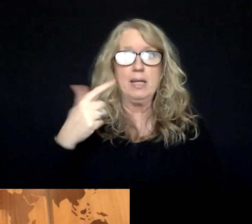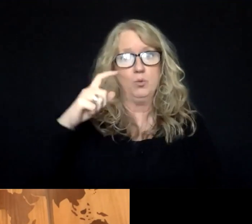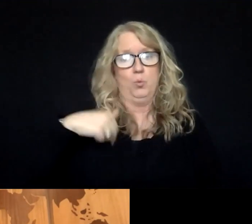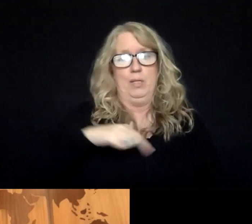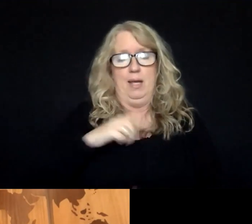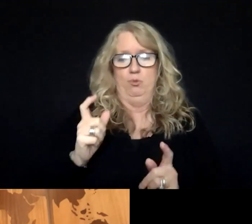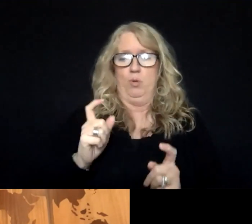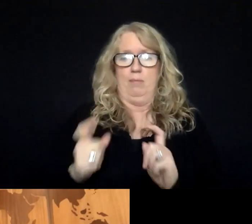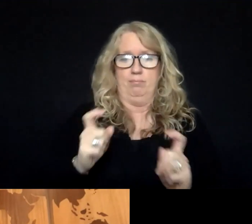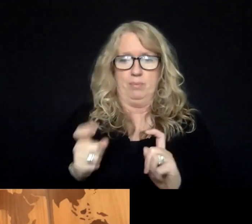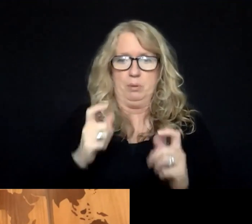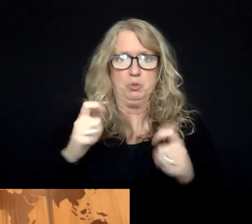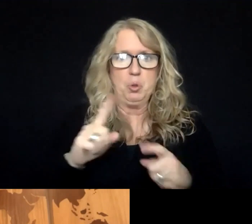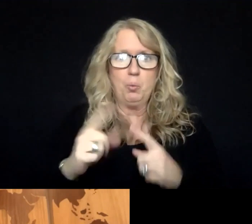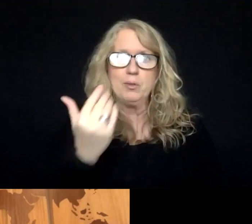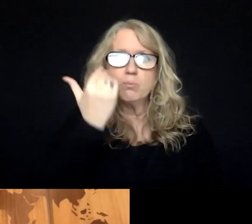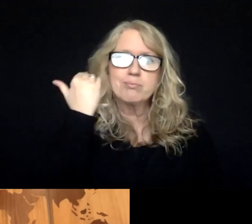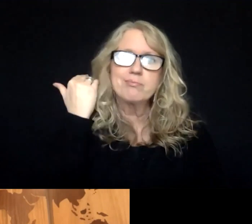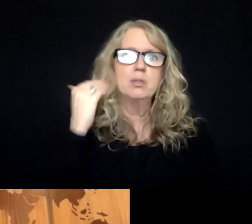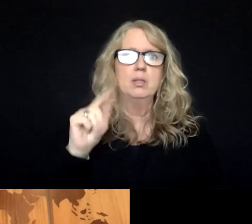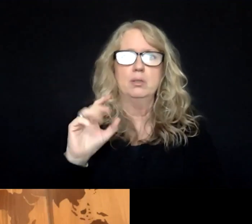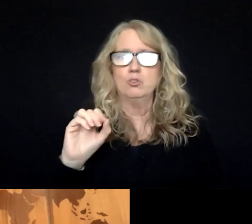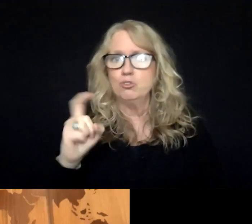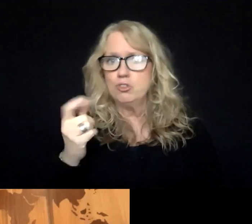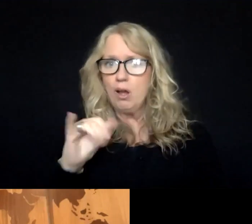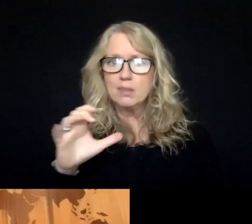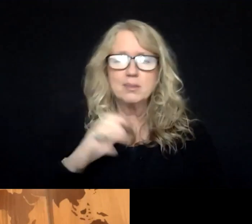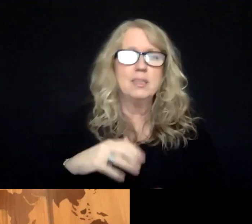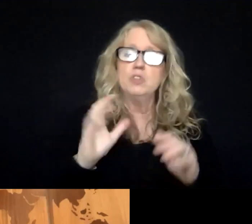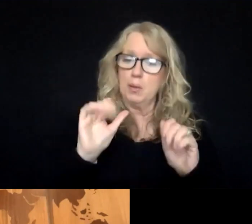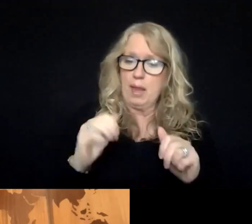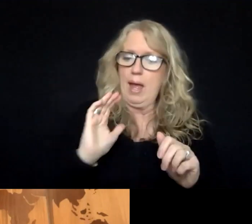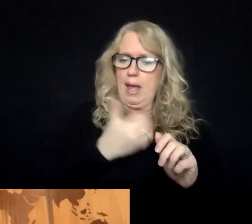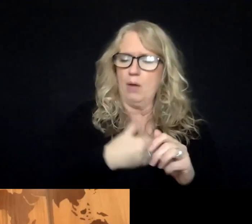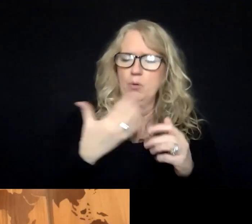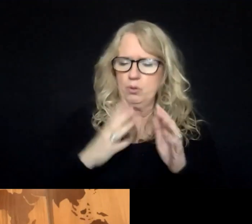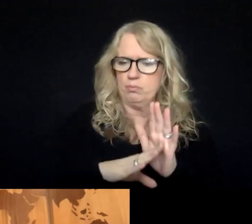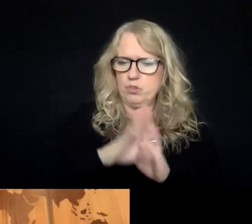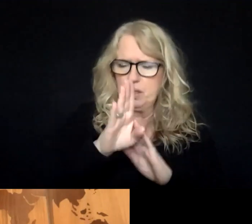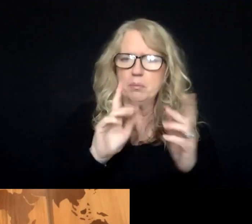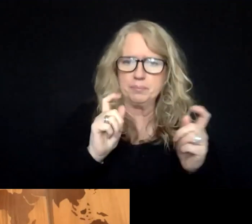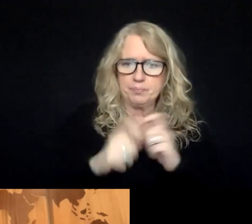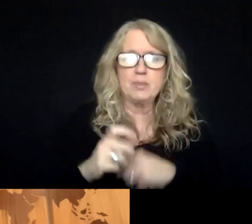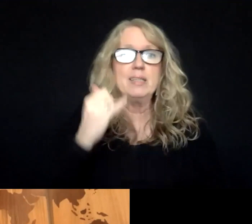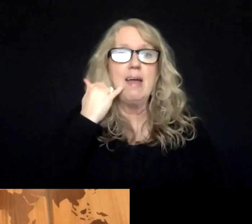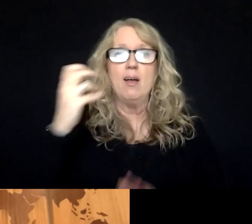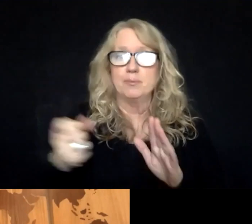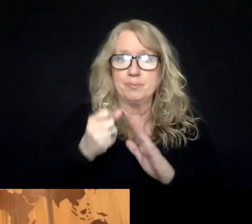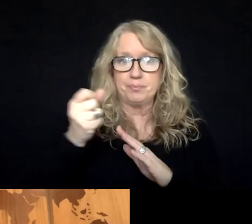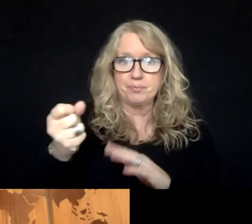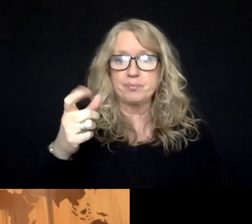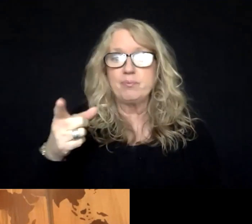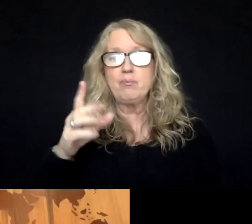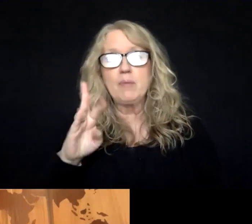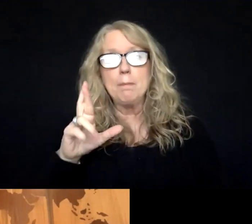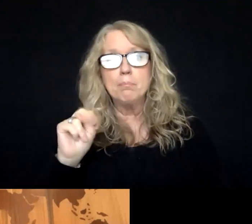so we don't consume toxic stuff too easily. Great, it's evolved for that. Now take somebody, put them in a brain scanner